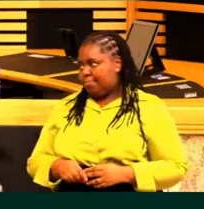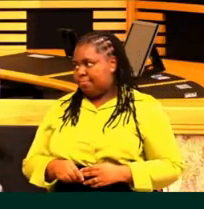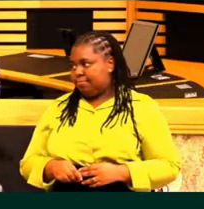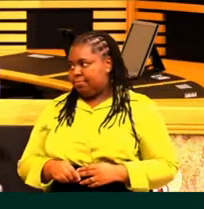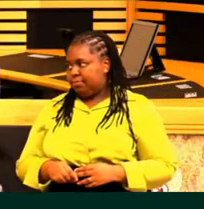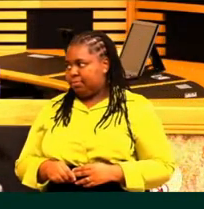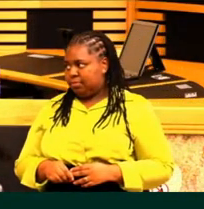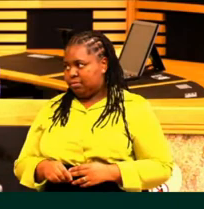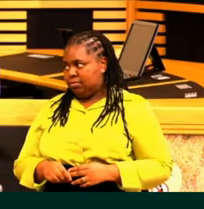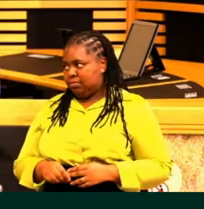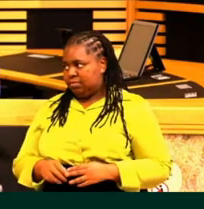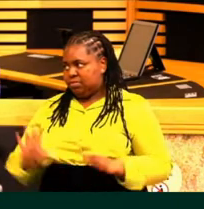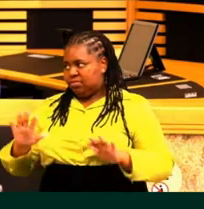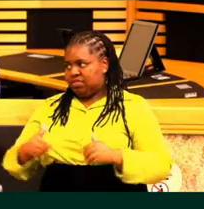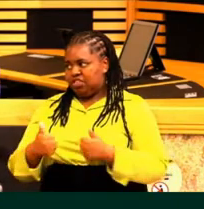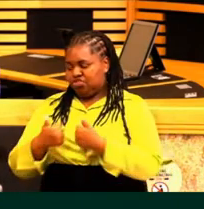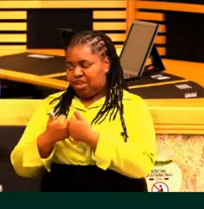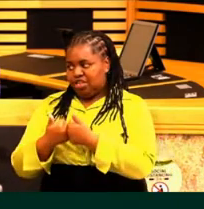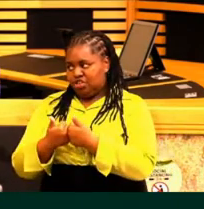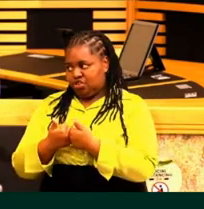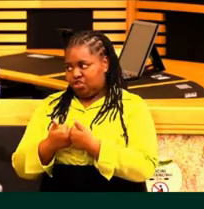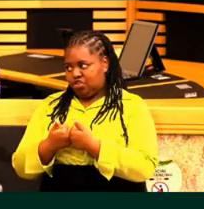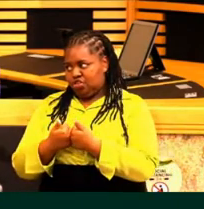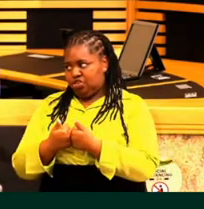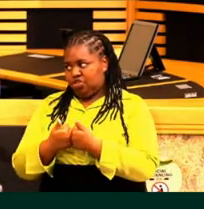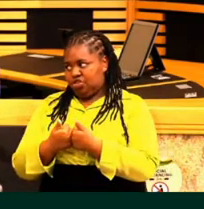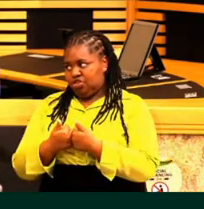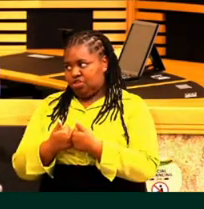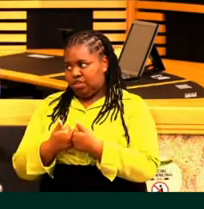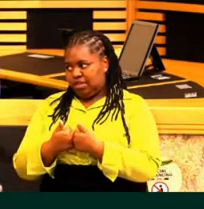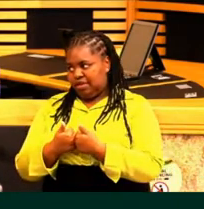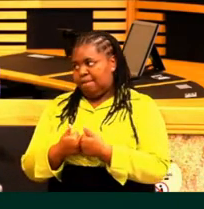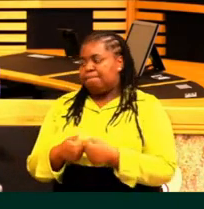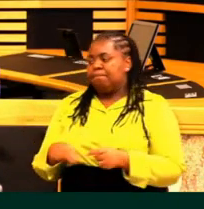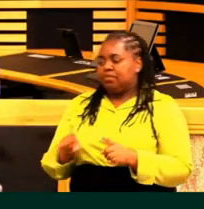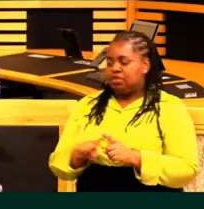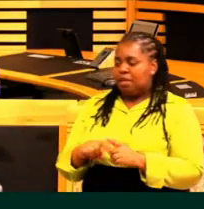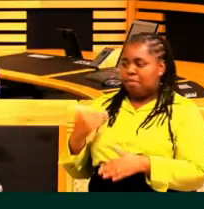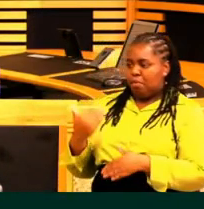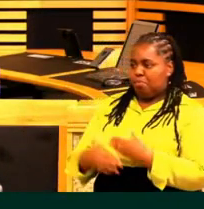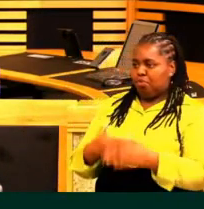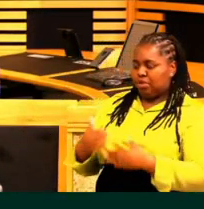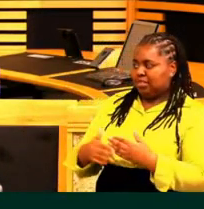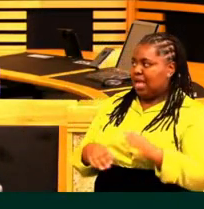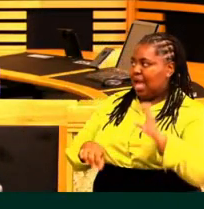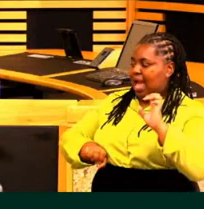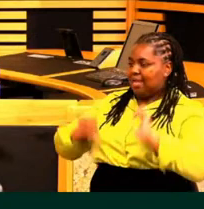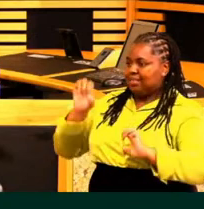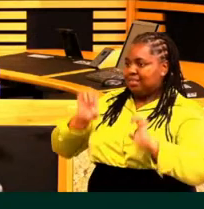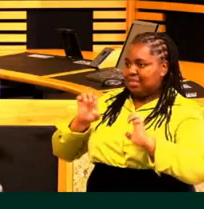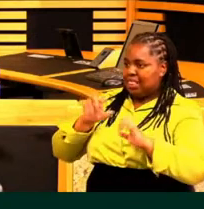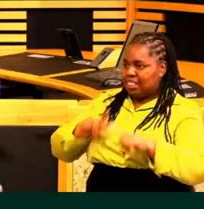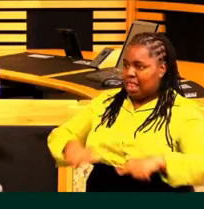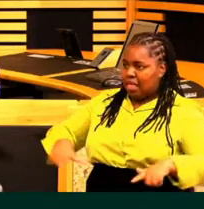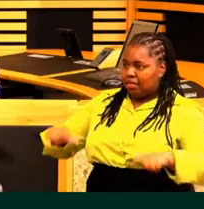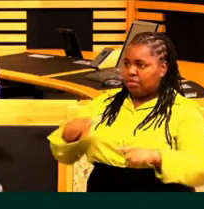one minute left I don't remember the challenge is and and the procedural process is accessing the land when applying must